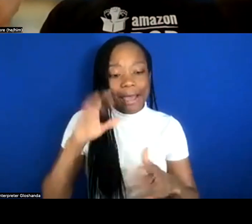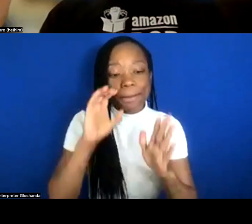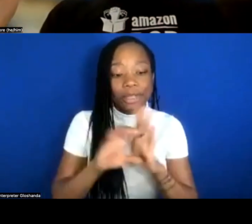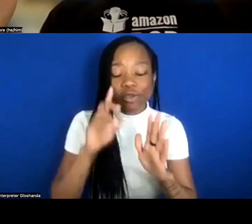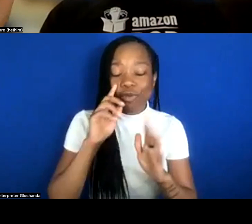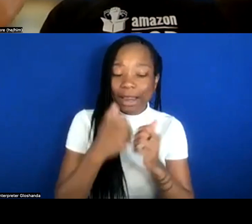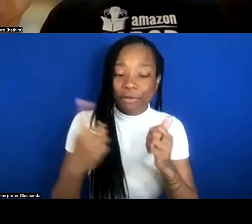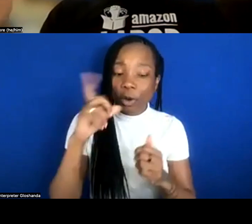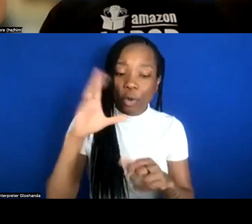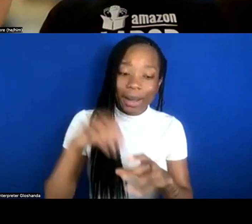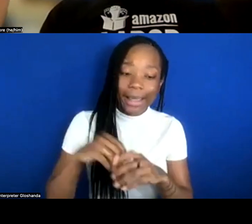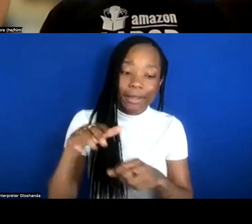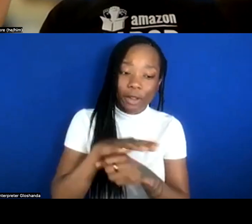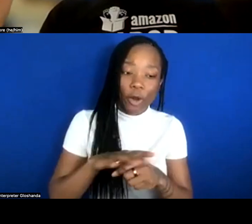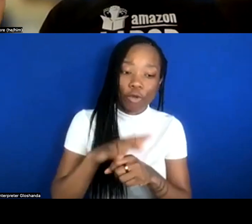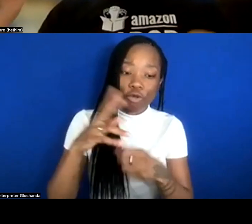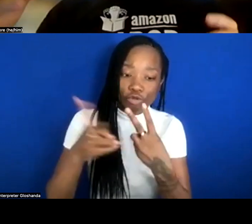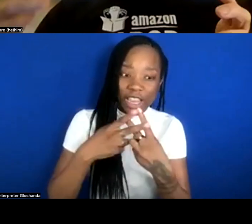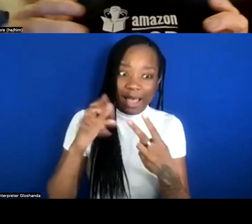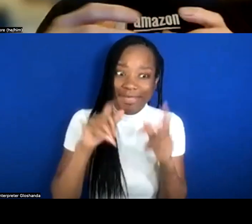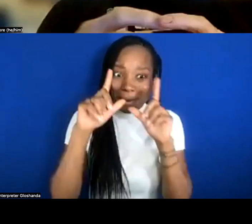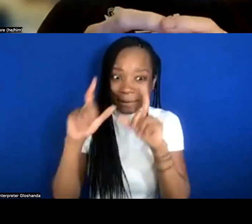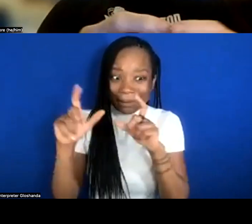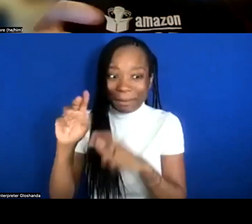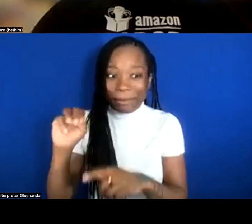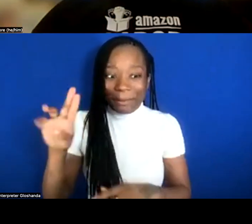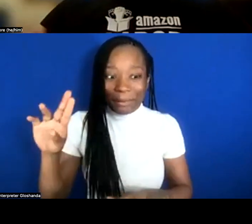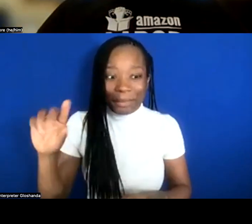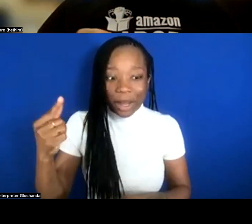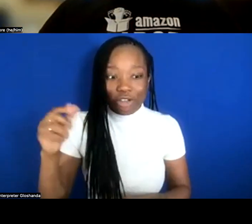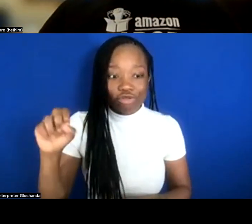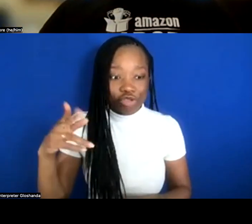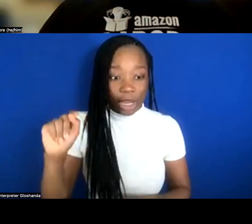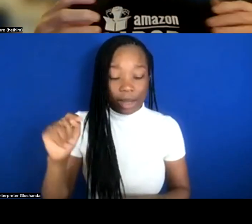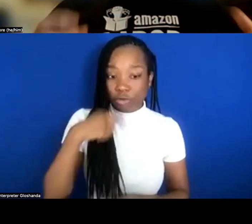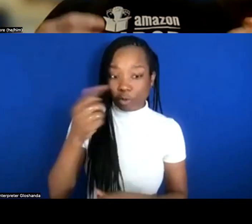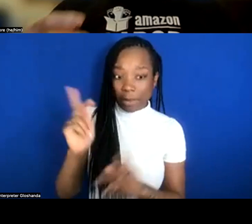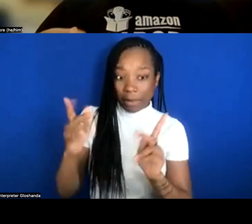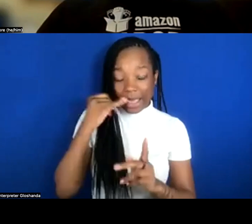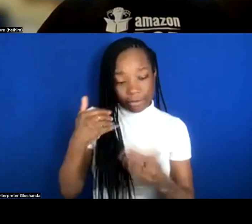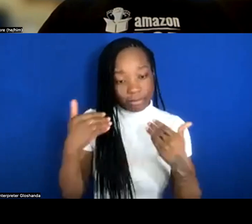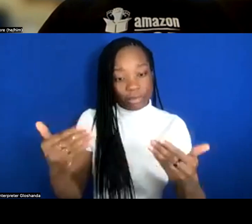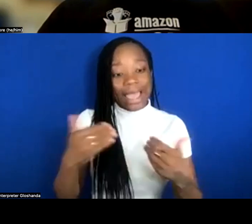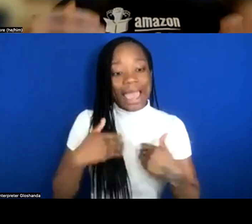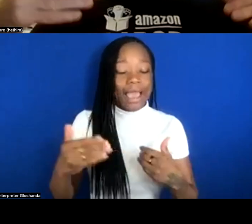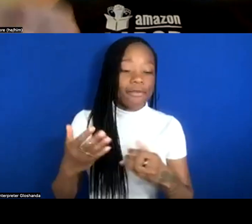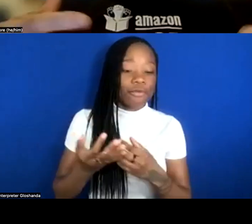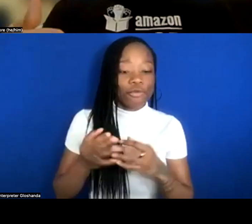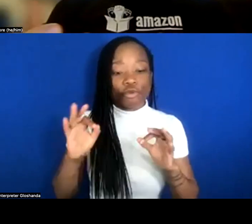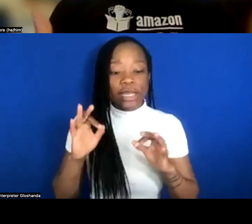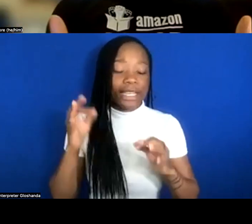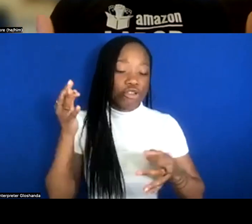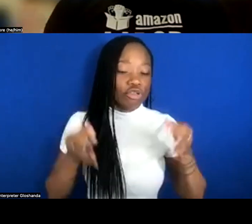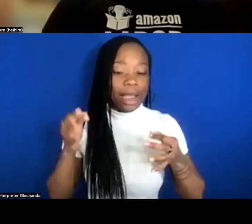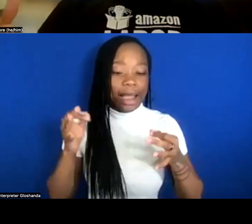the mugshots of people in the local jail, saying that if the Pretrial Fairness Act were implemented, that all of these people were going to be let out